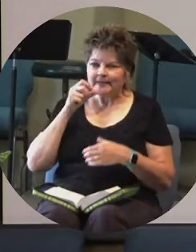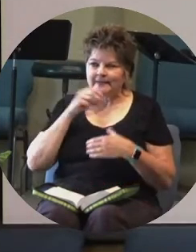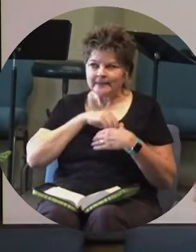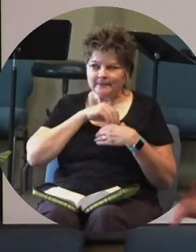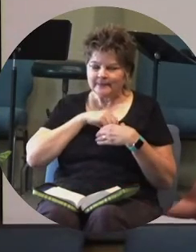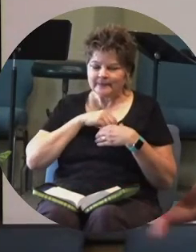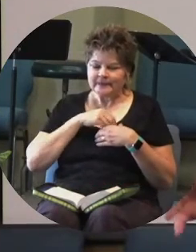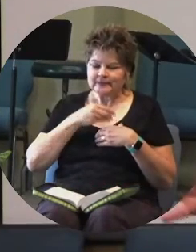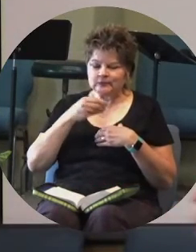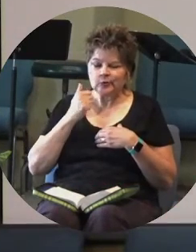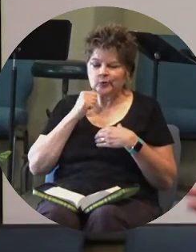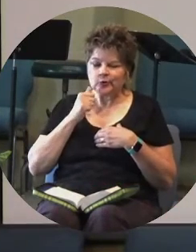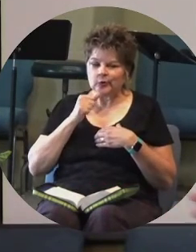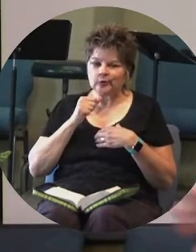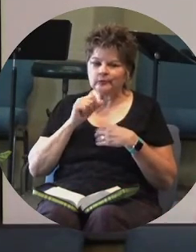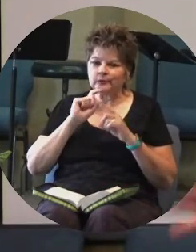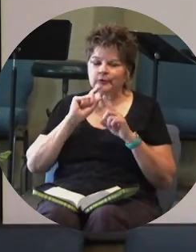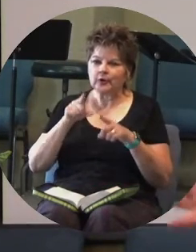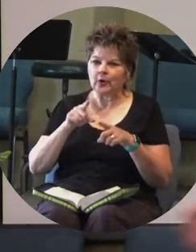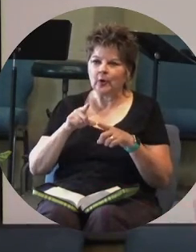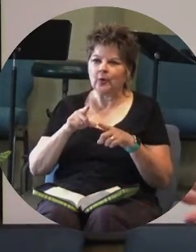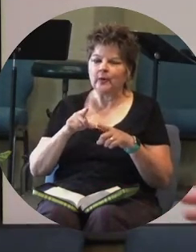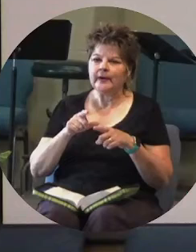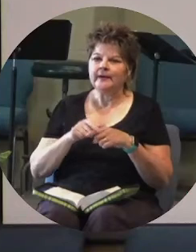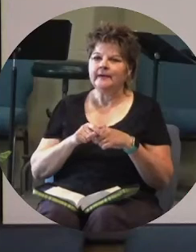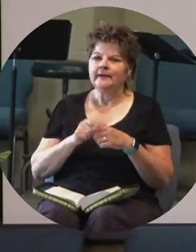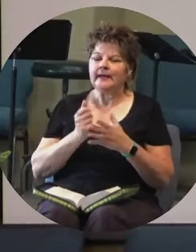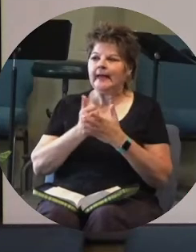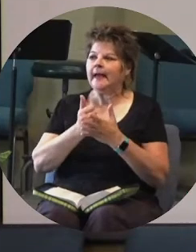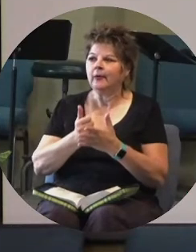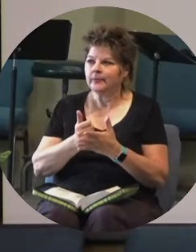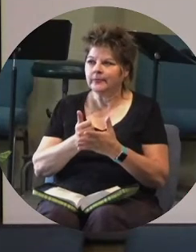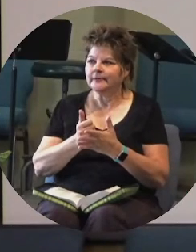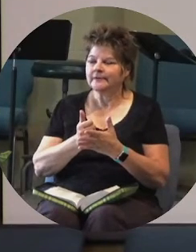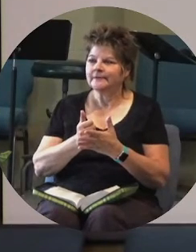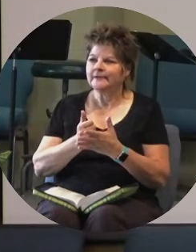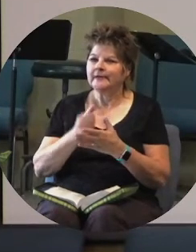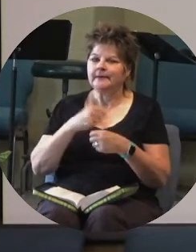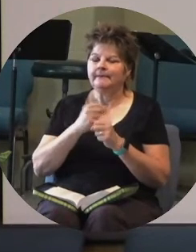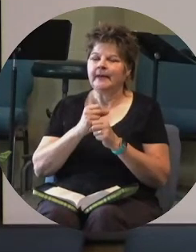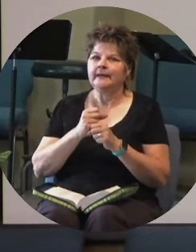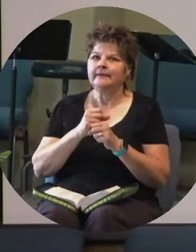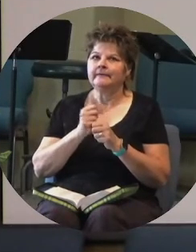him and prime the pump, so to speak.